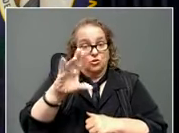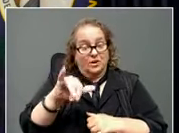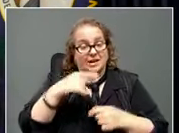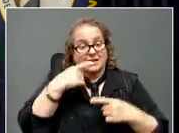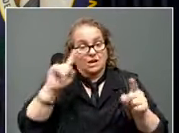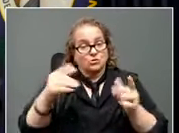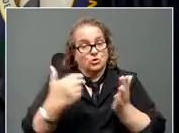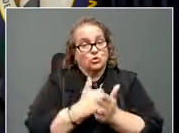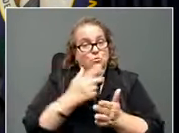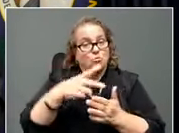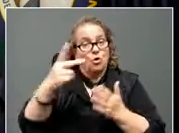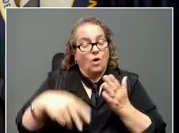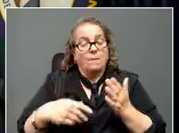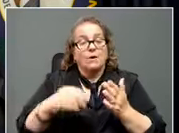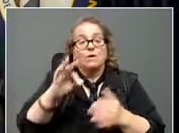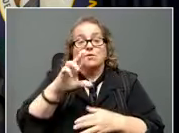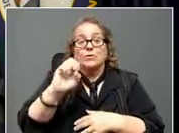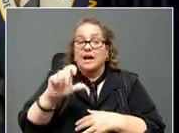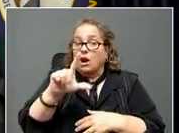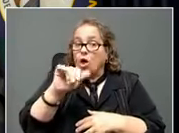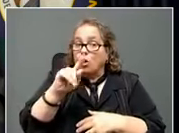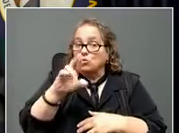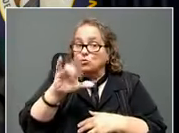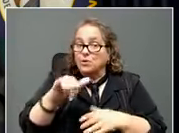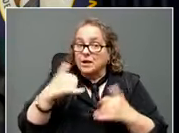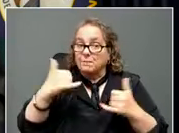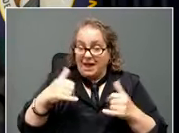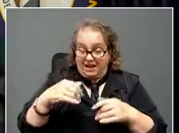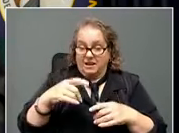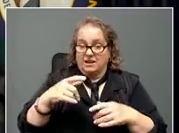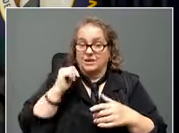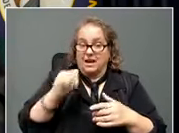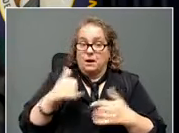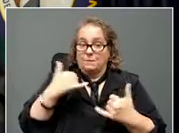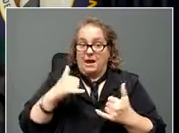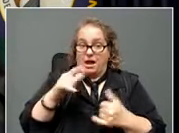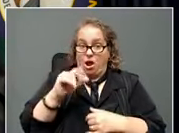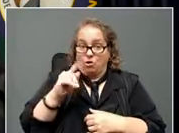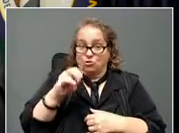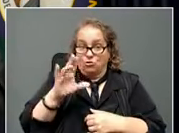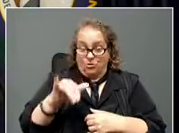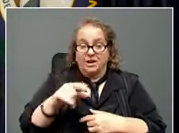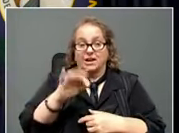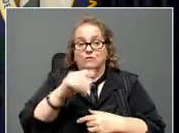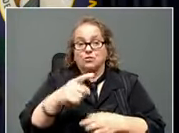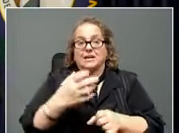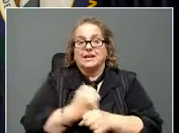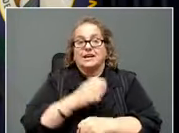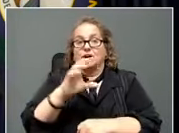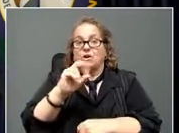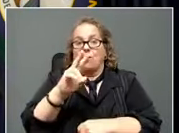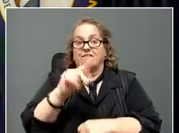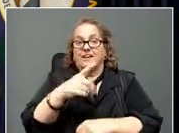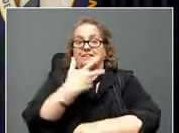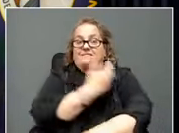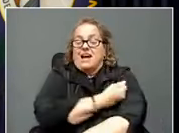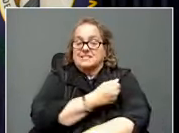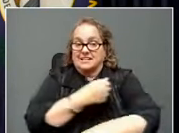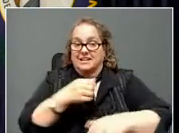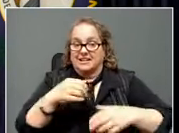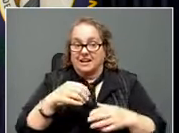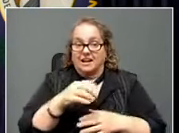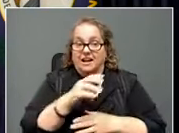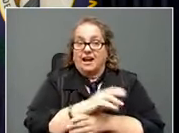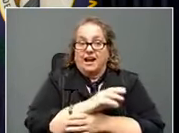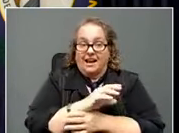free lottery plays to Kroger and Walmart customers getting the COVID-19 vaccination. Not only will this encourage Kentuckians to get